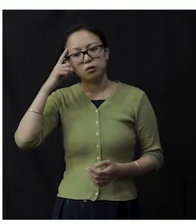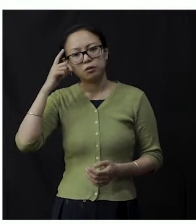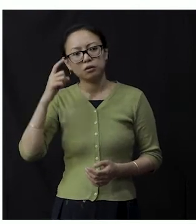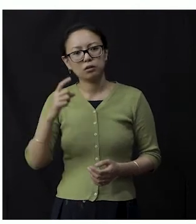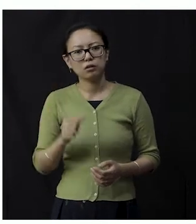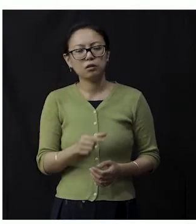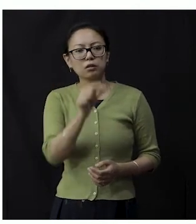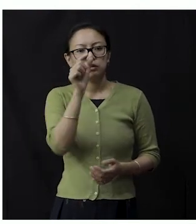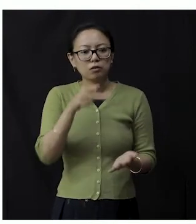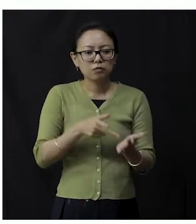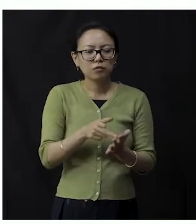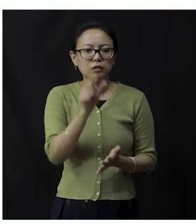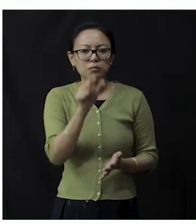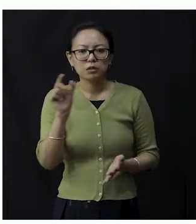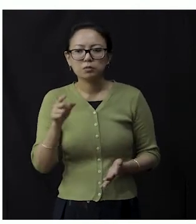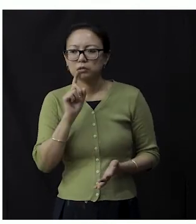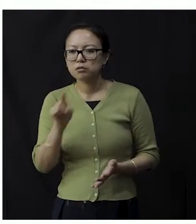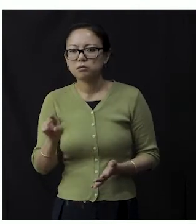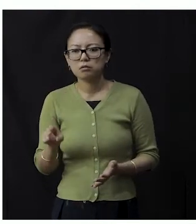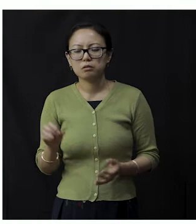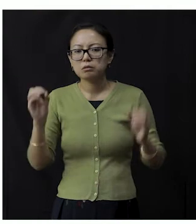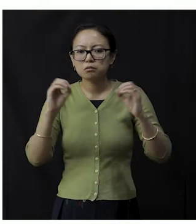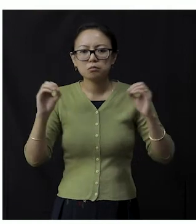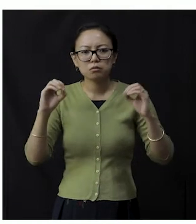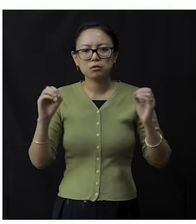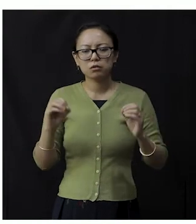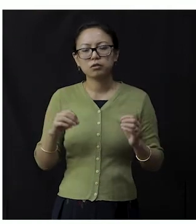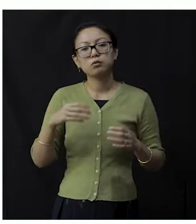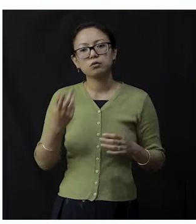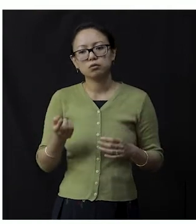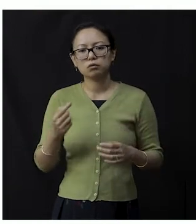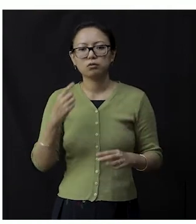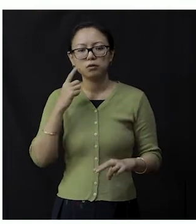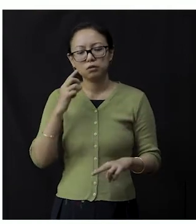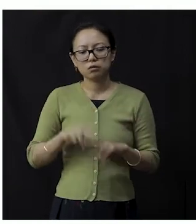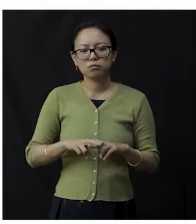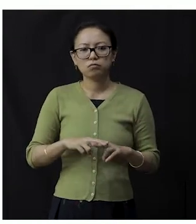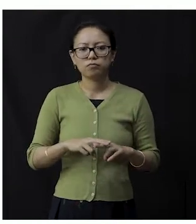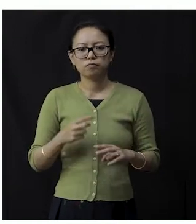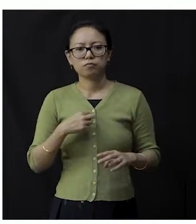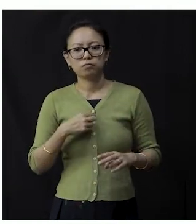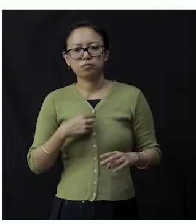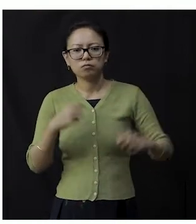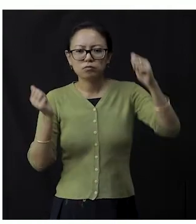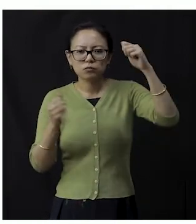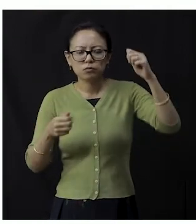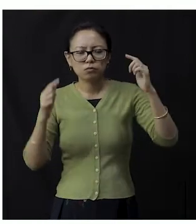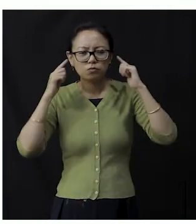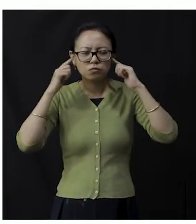he started disturbing all the people in the village with this noise.